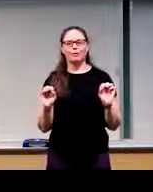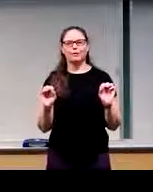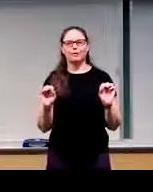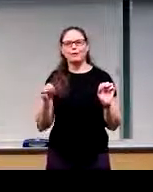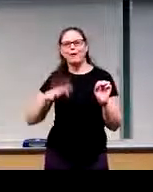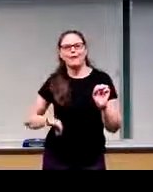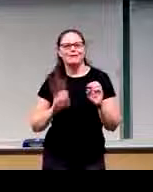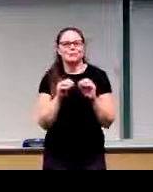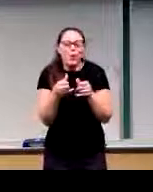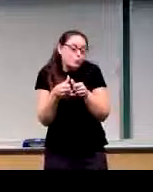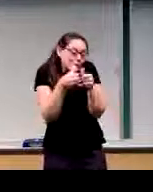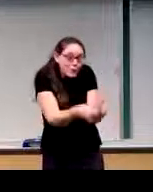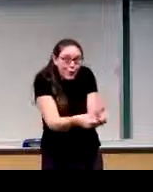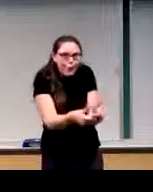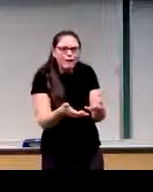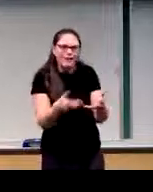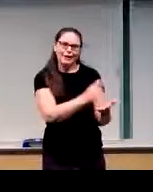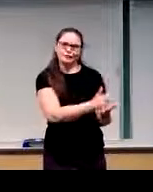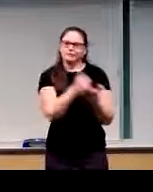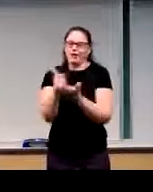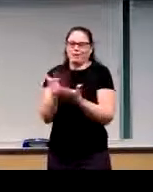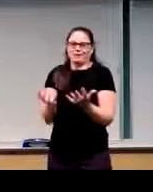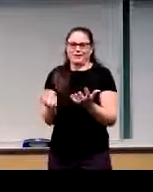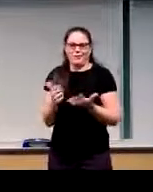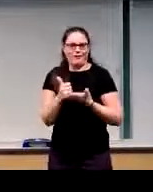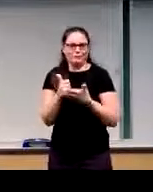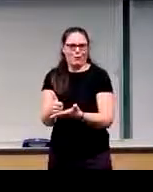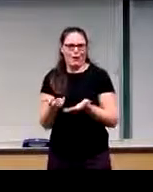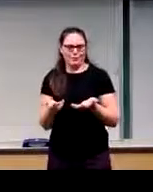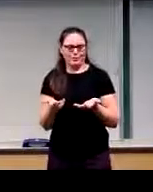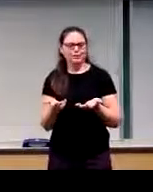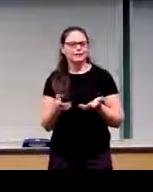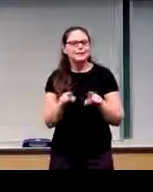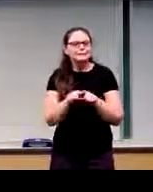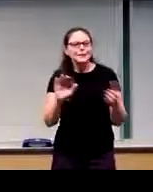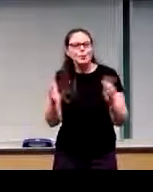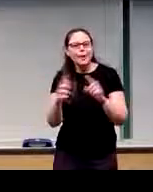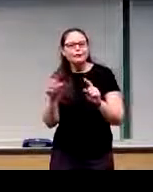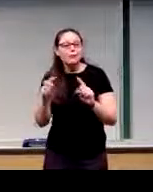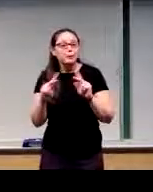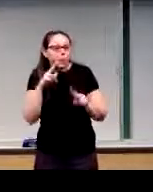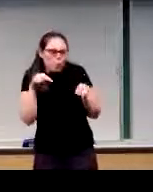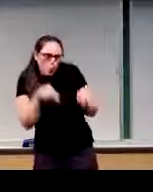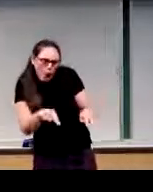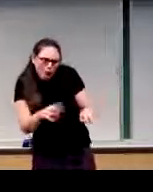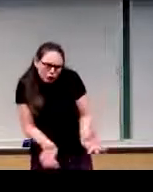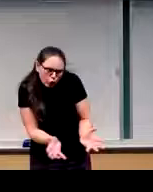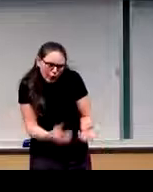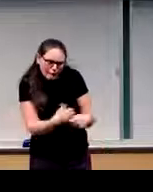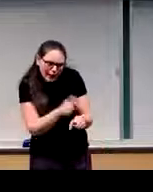with no difference between when others are or are not watching them or encouraging